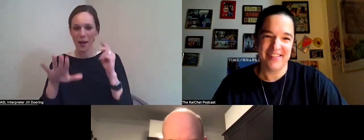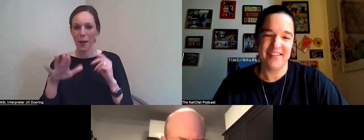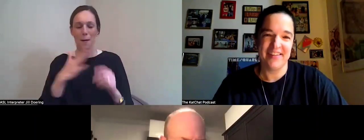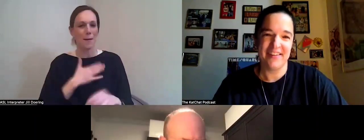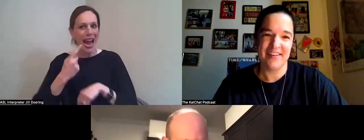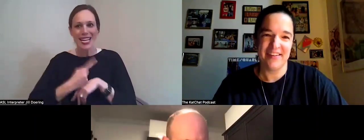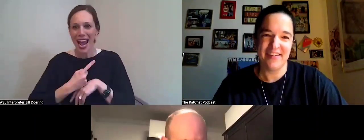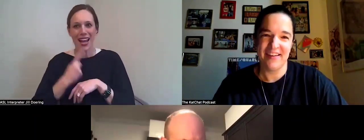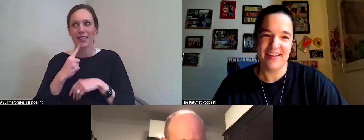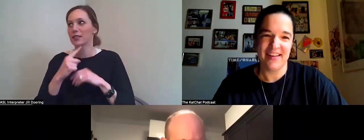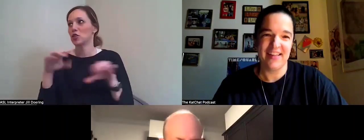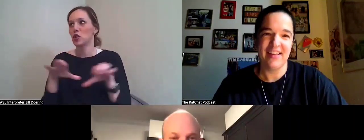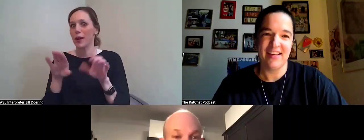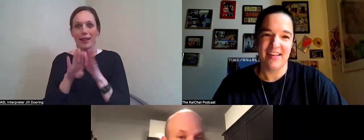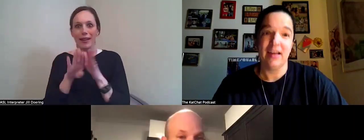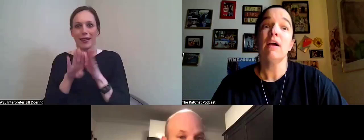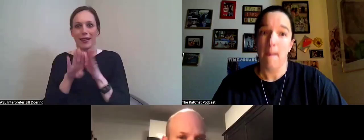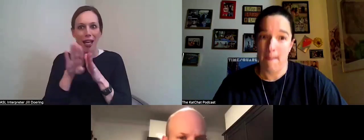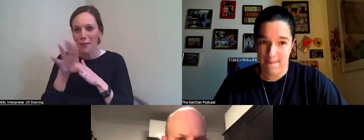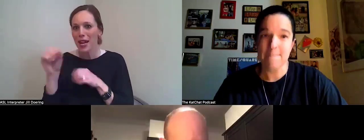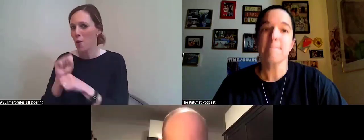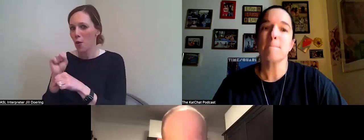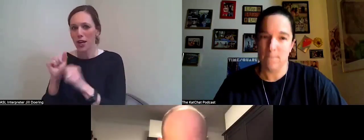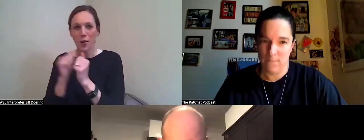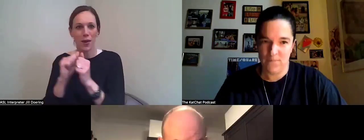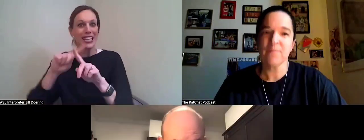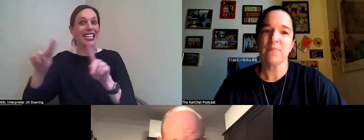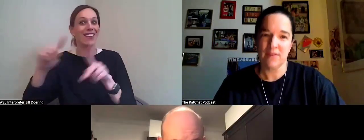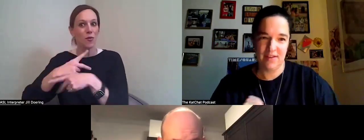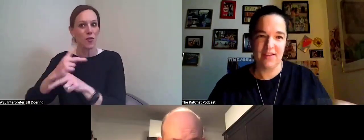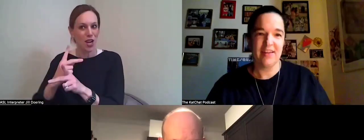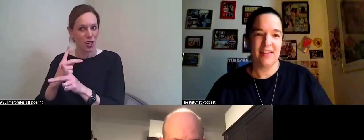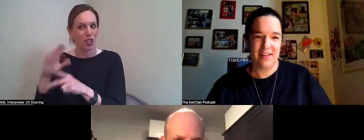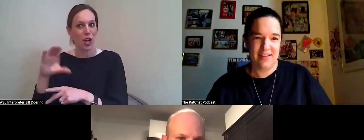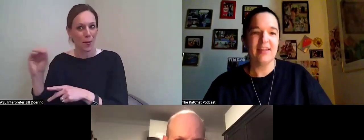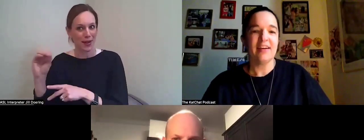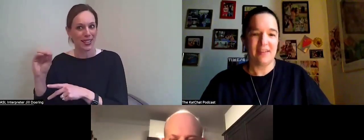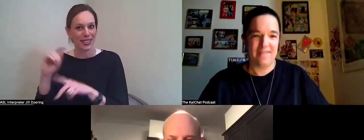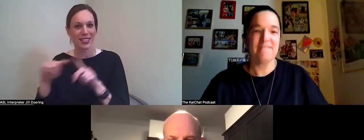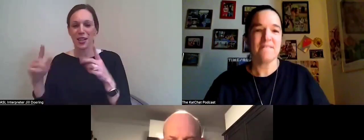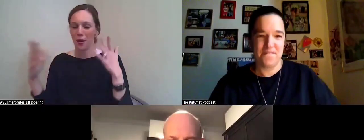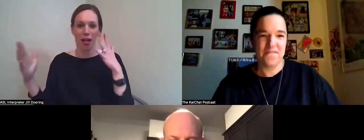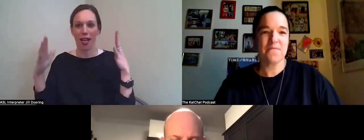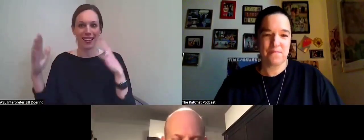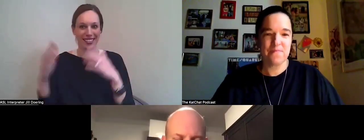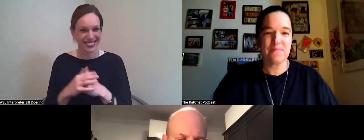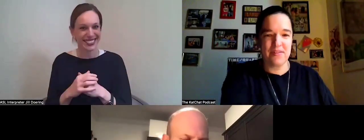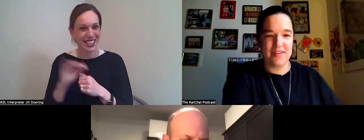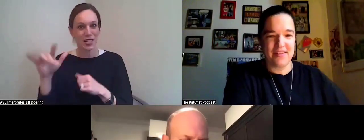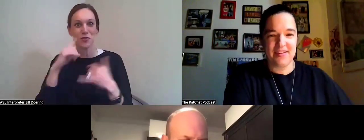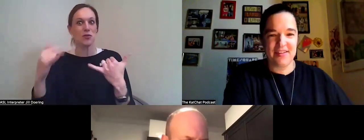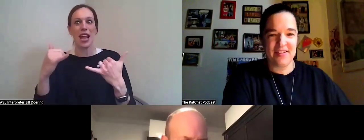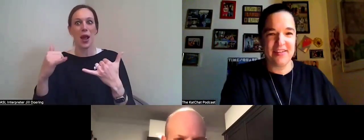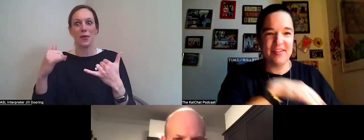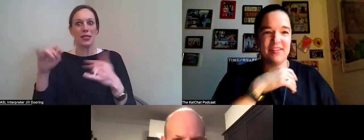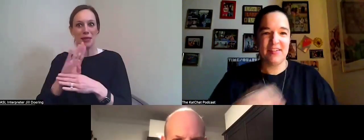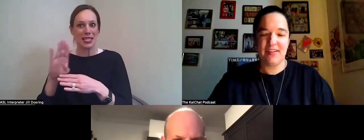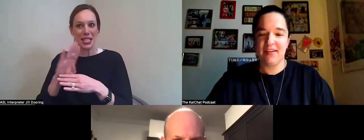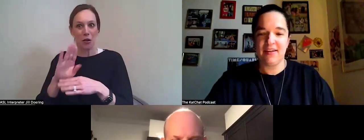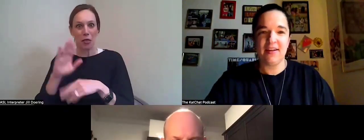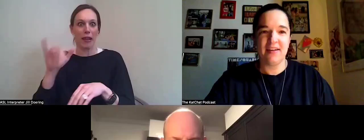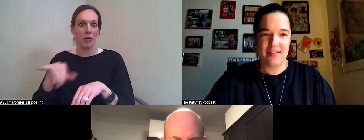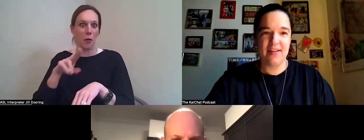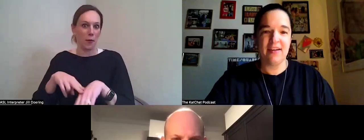in development and working with different production companies. Yeah, today was a little busier than